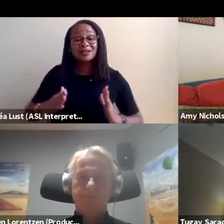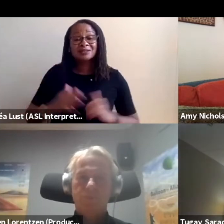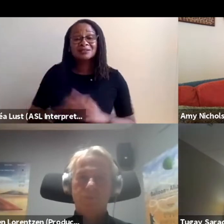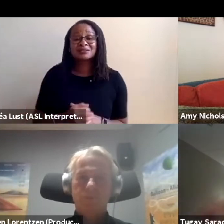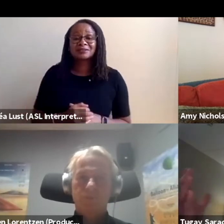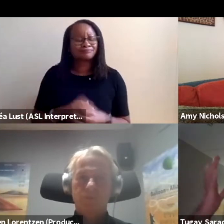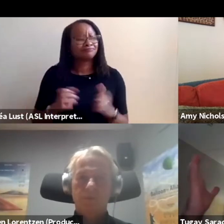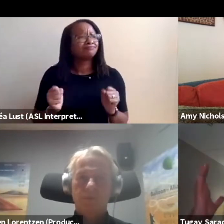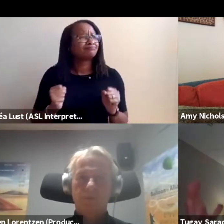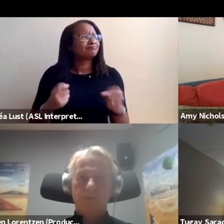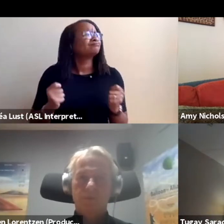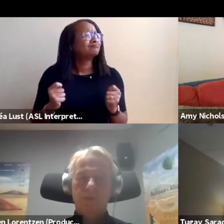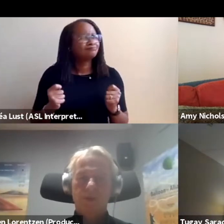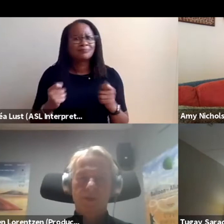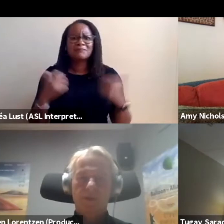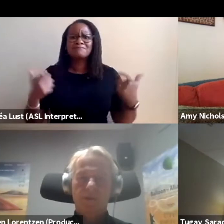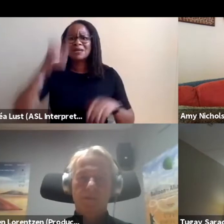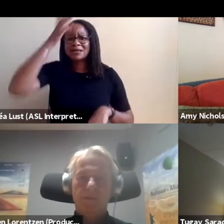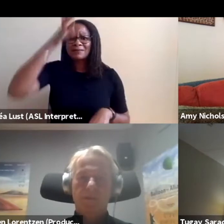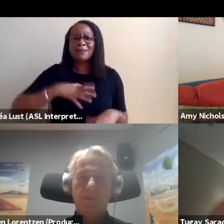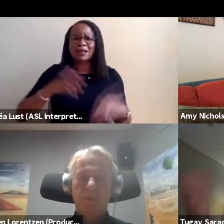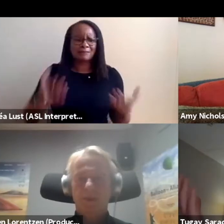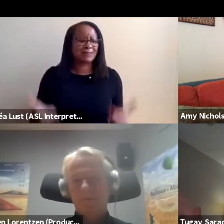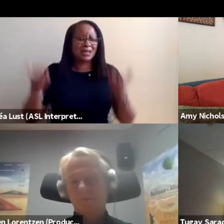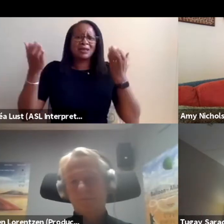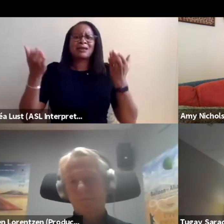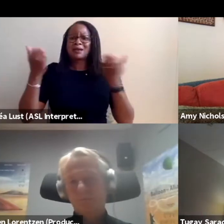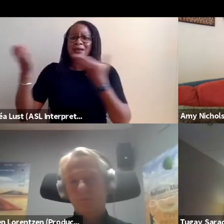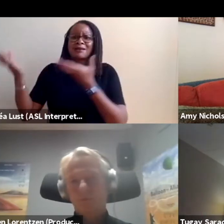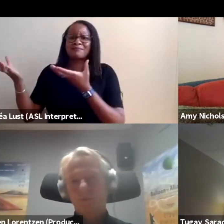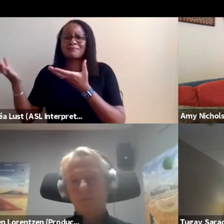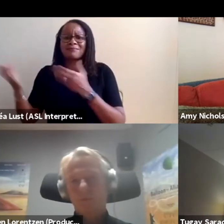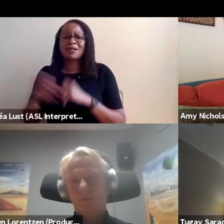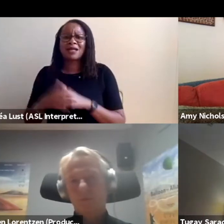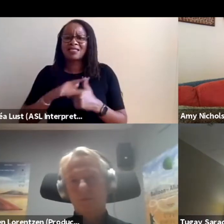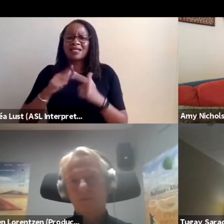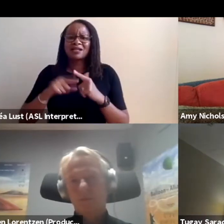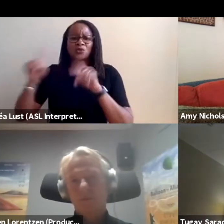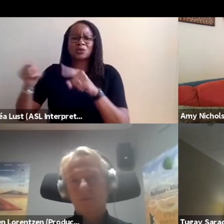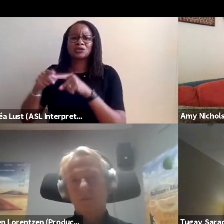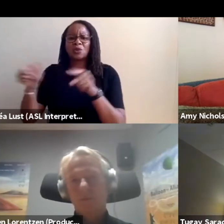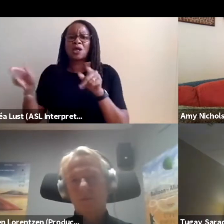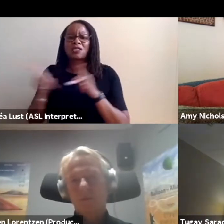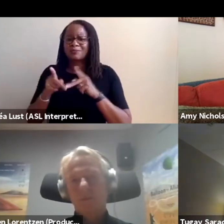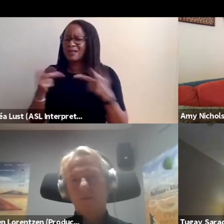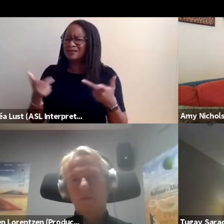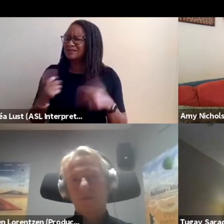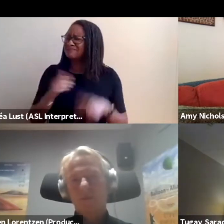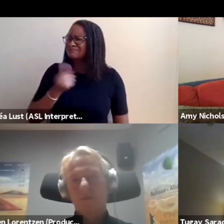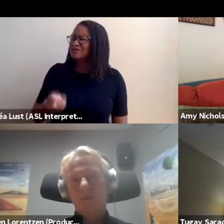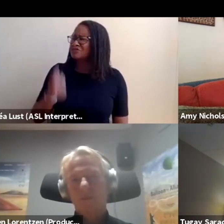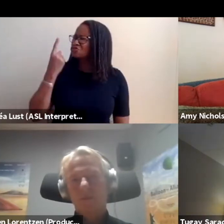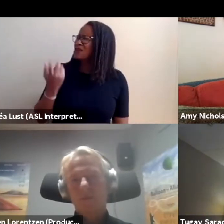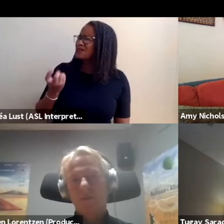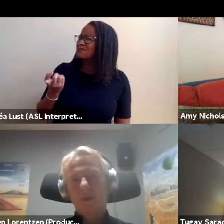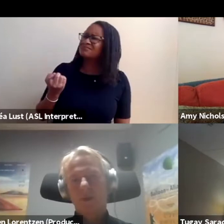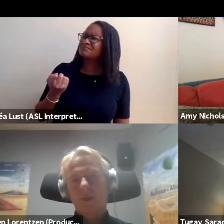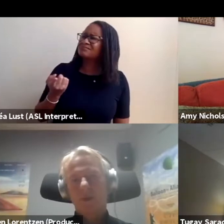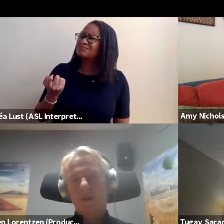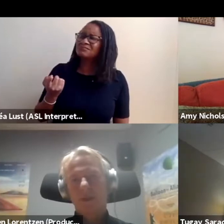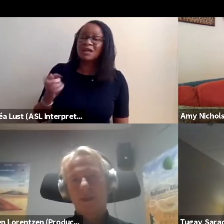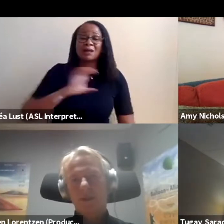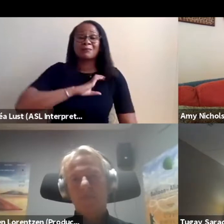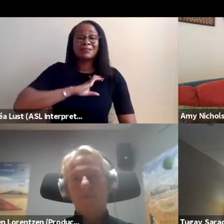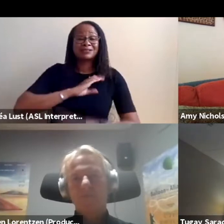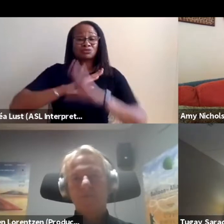there were big men picking her up, and she went somewhere else, and I didn't really understand that this is police